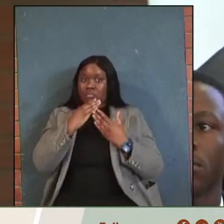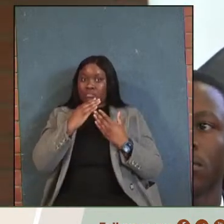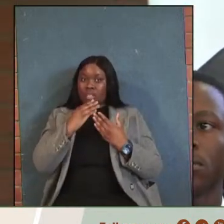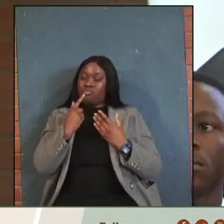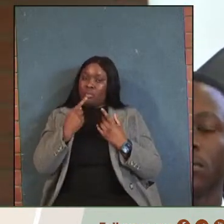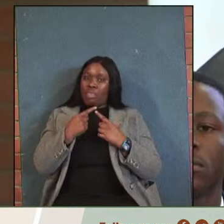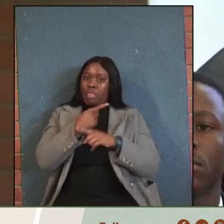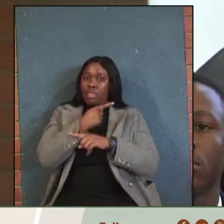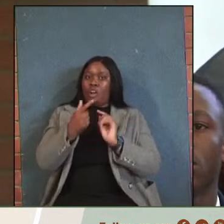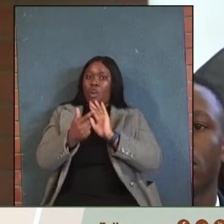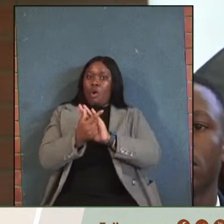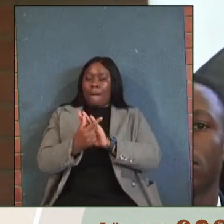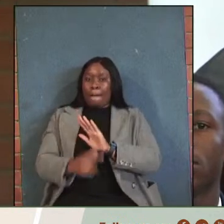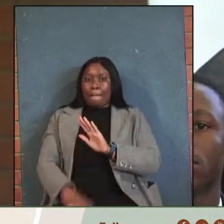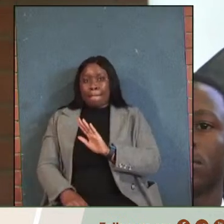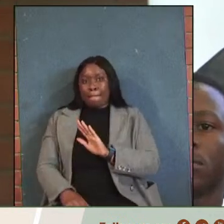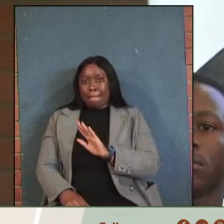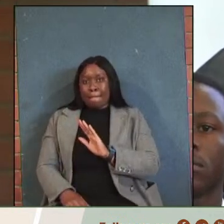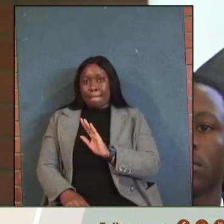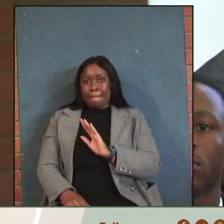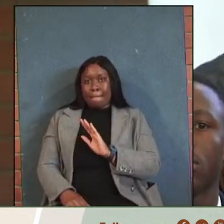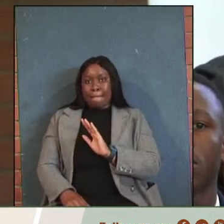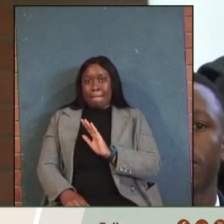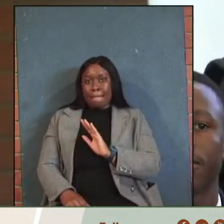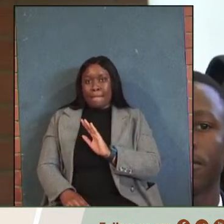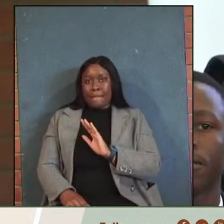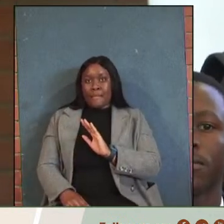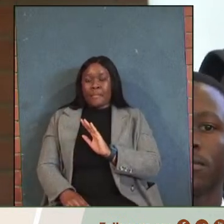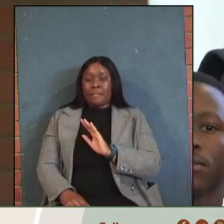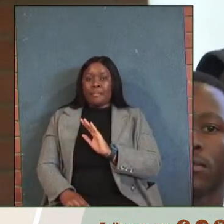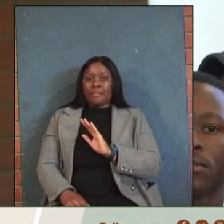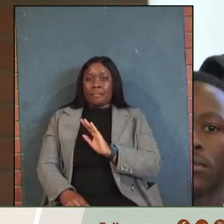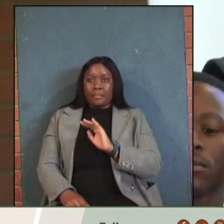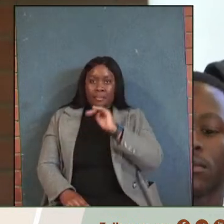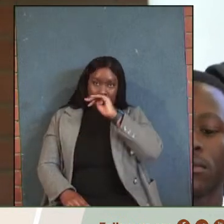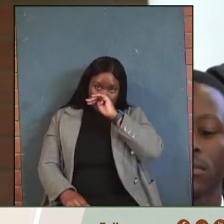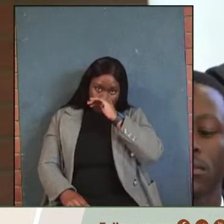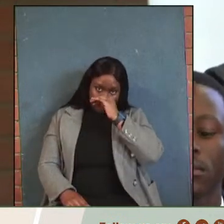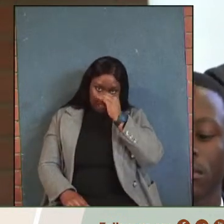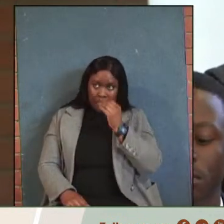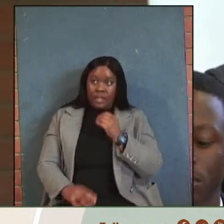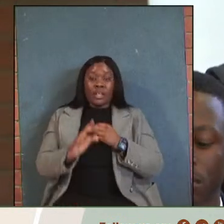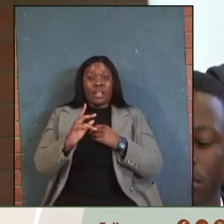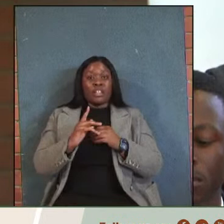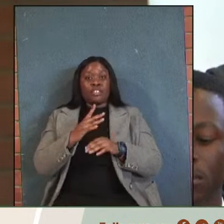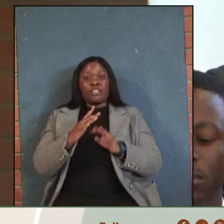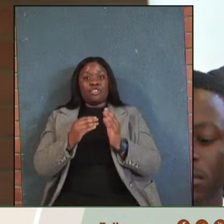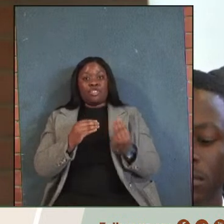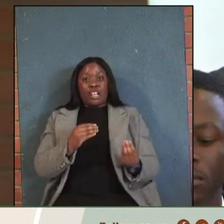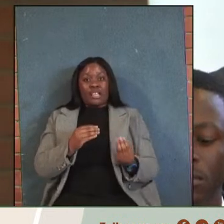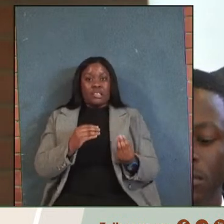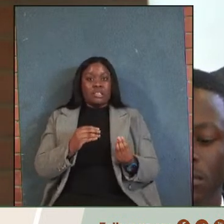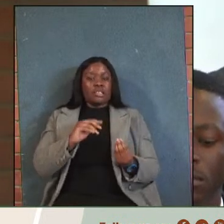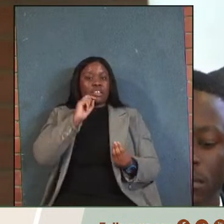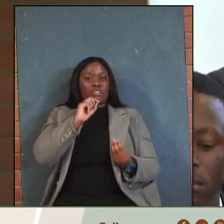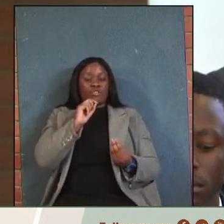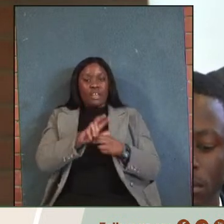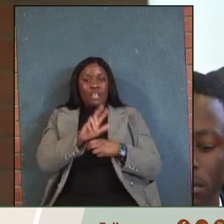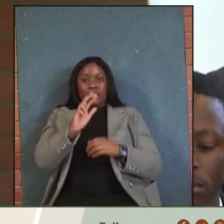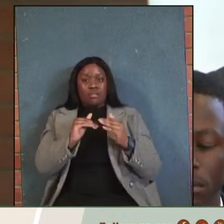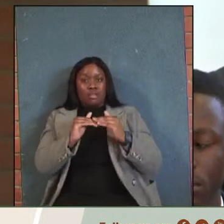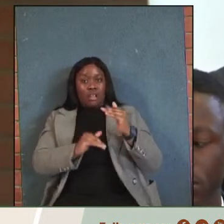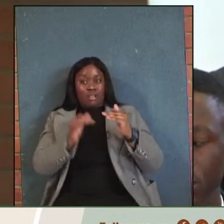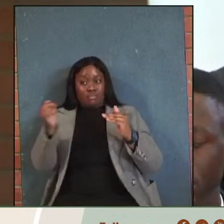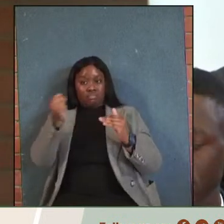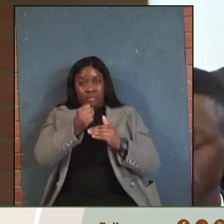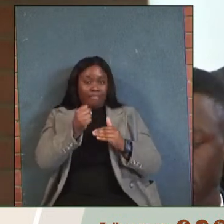of 1997, which makes it illegal to employ a child under 18. Domestic Violence Act of